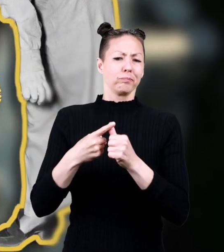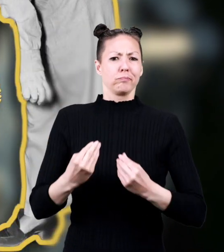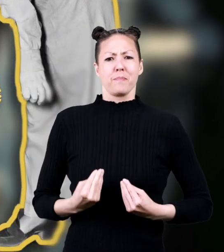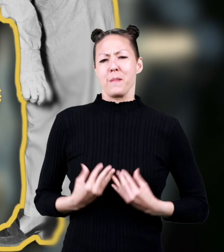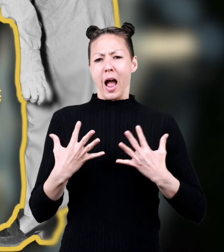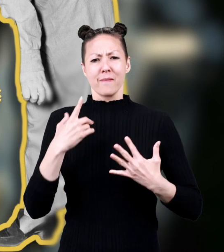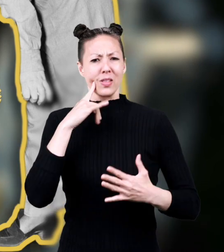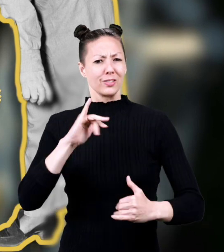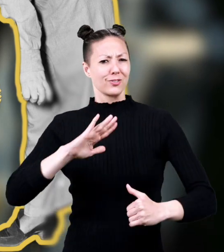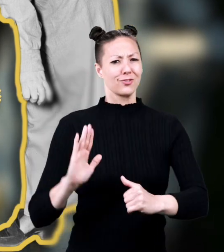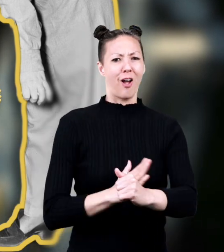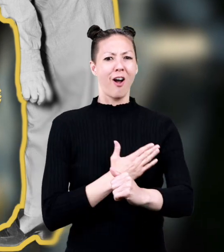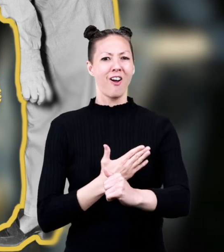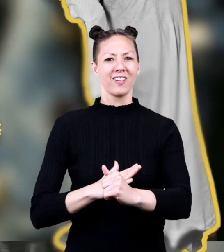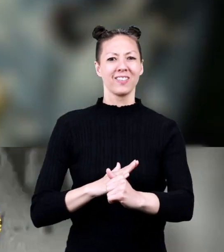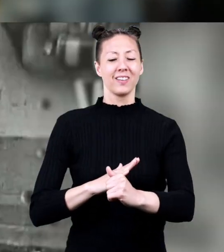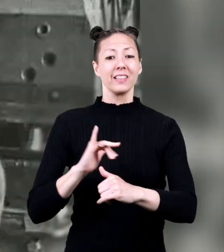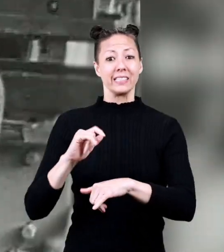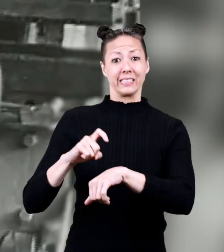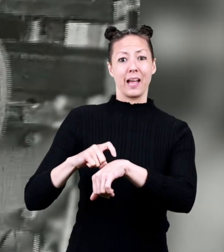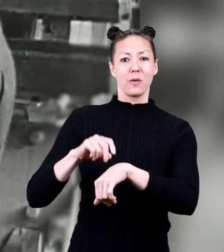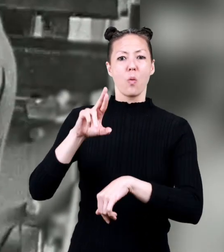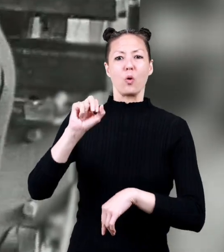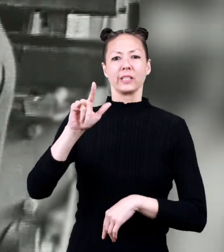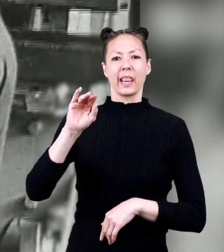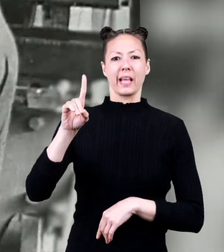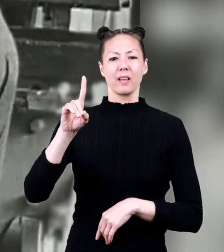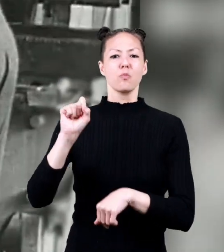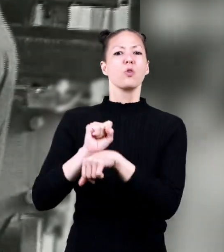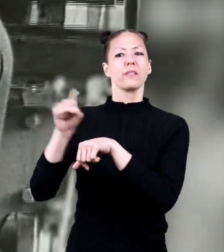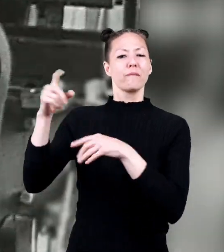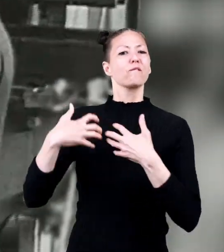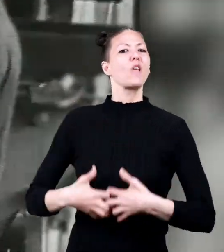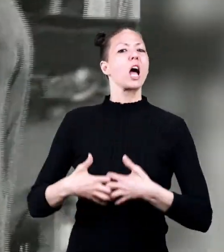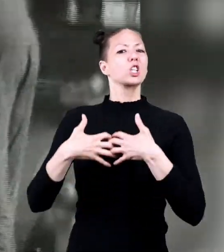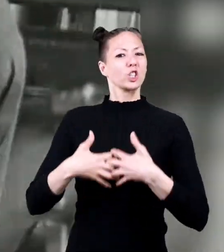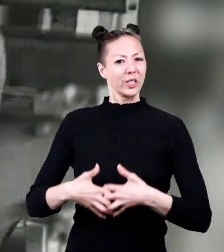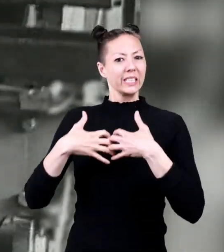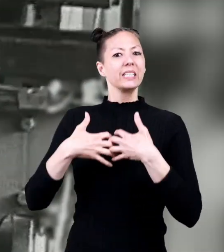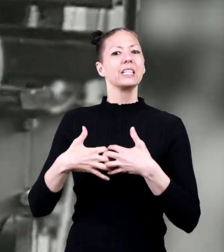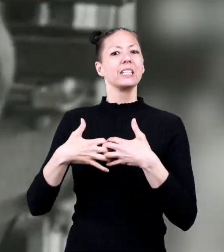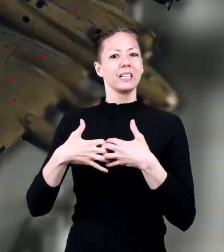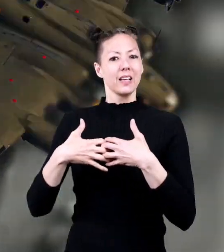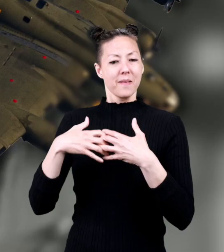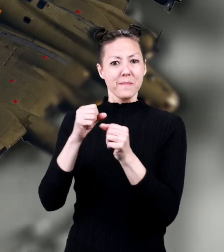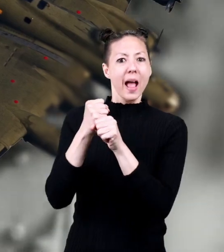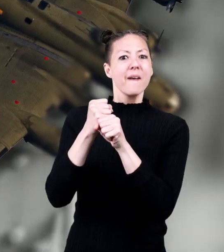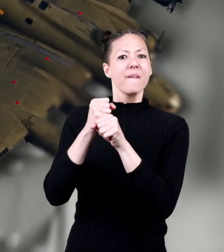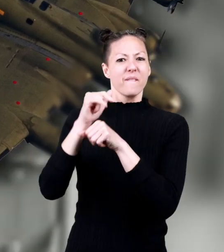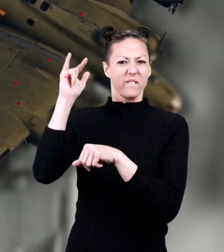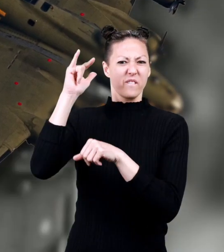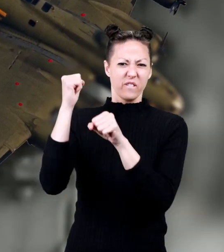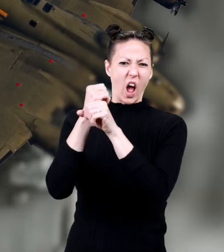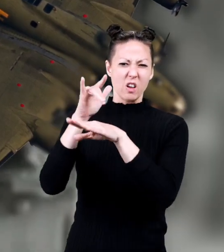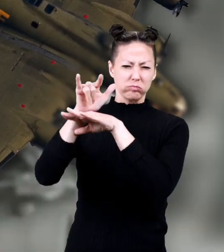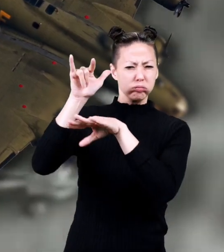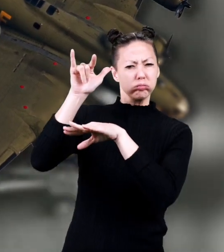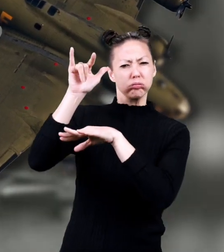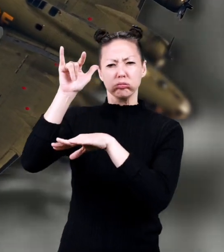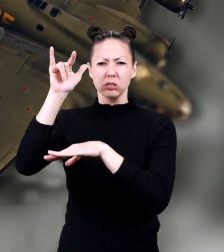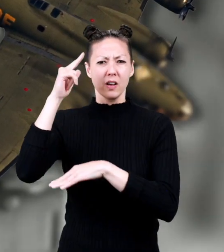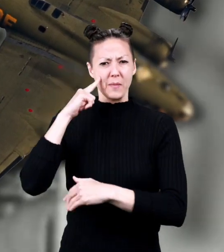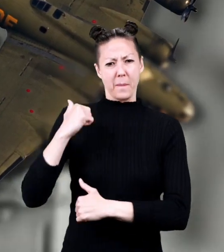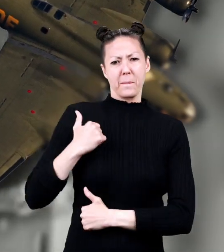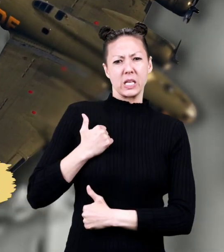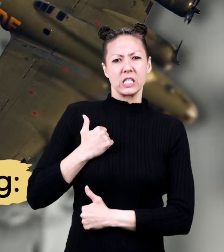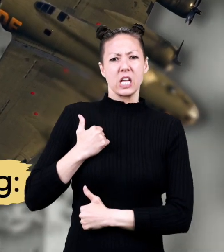the inspiration for the song. At the time, Rosalind was working in a factory that made fighter airplanes for the